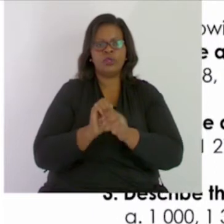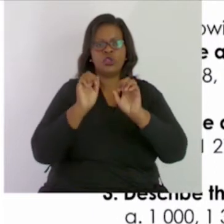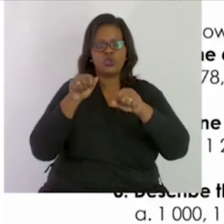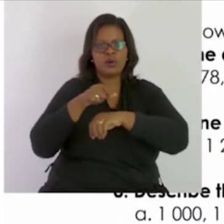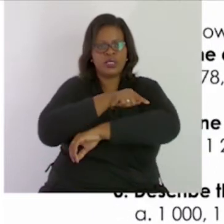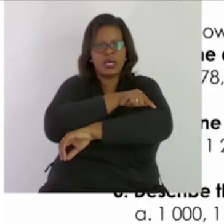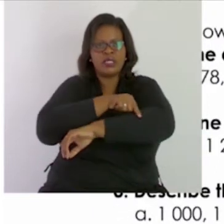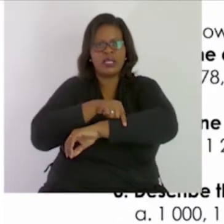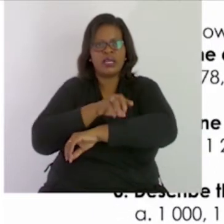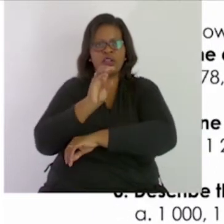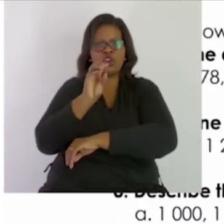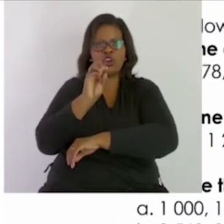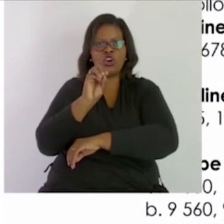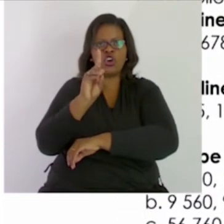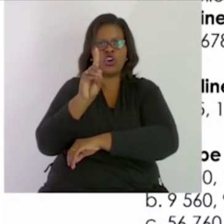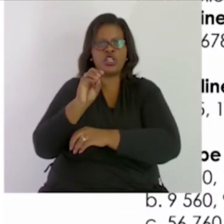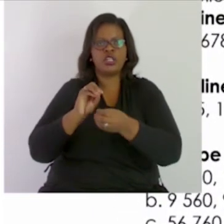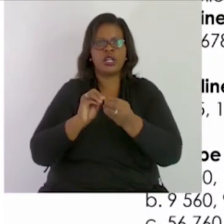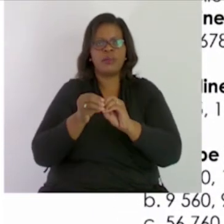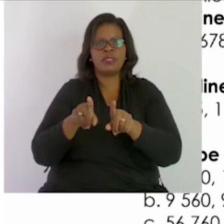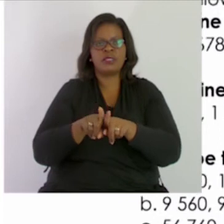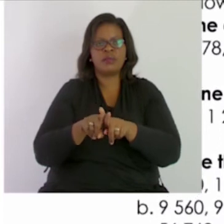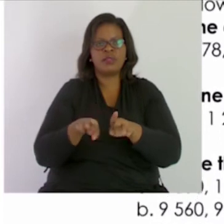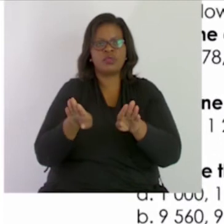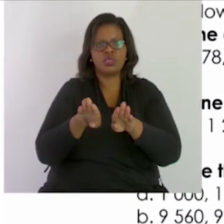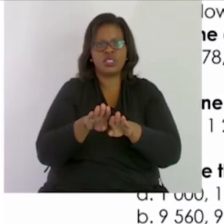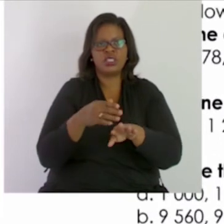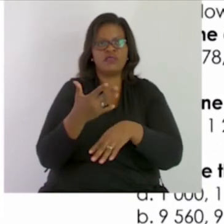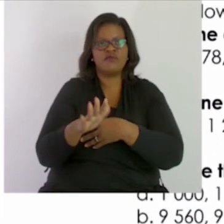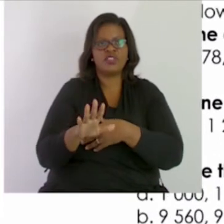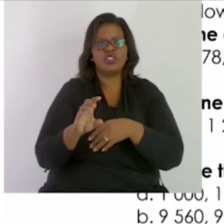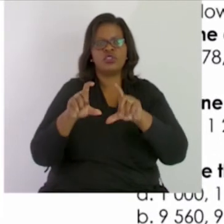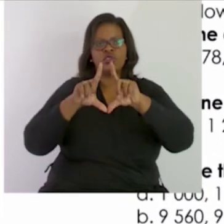underline odd numbers, like what we did on the chalkboard.